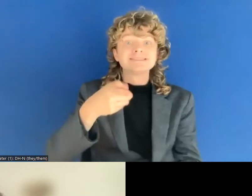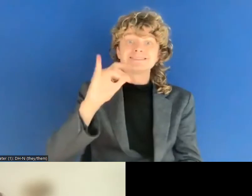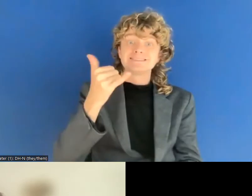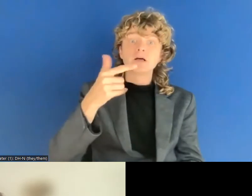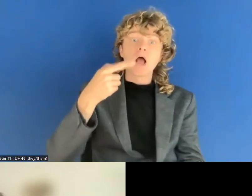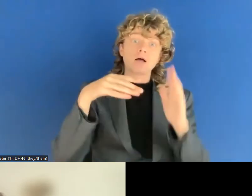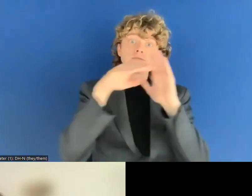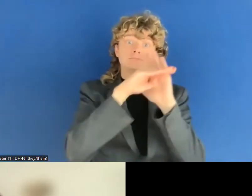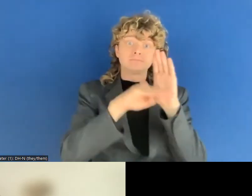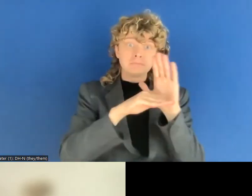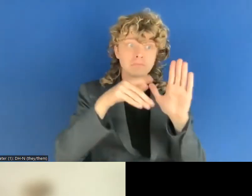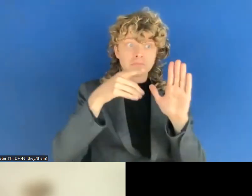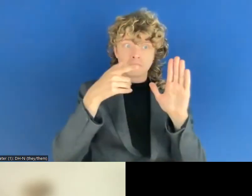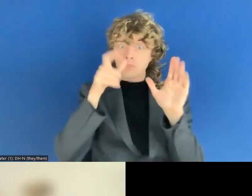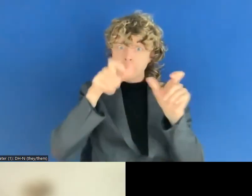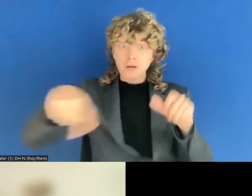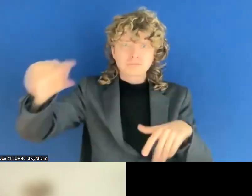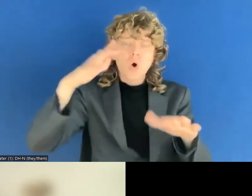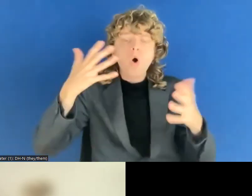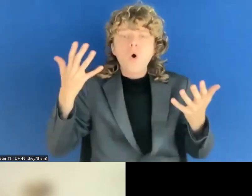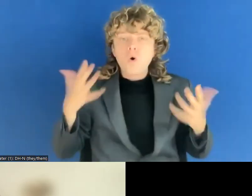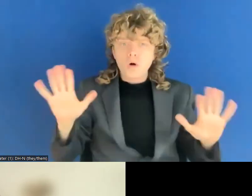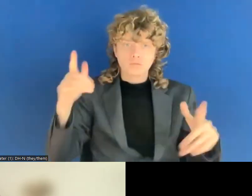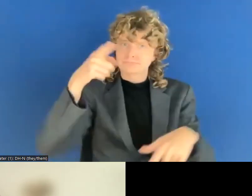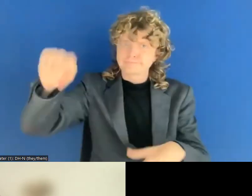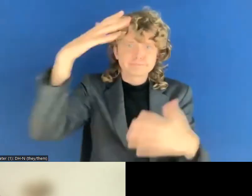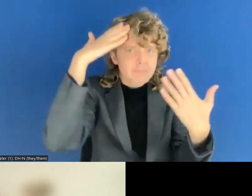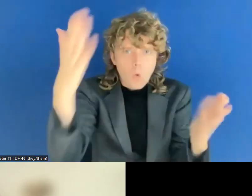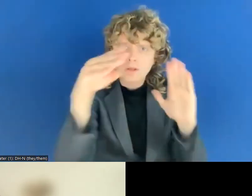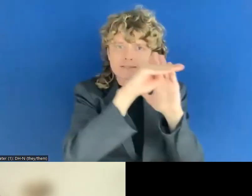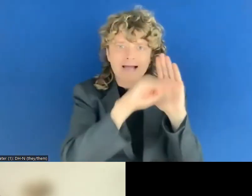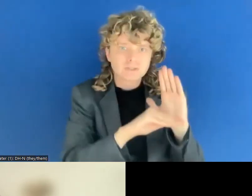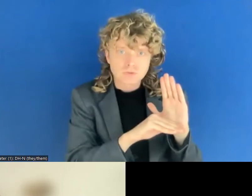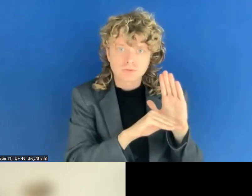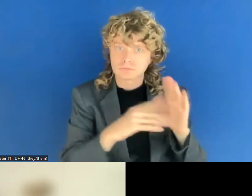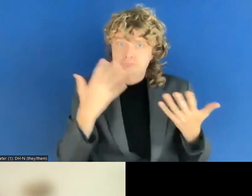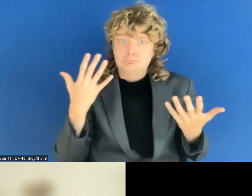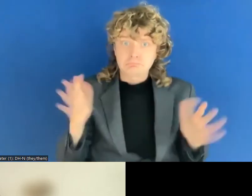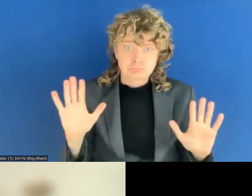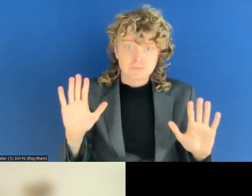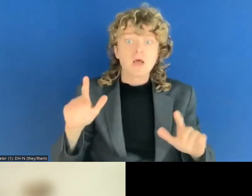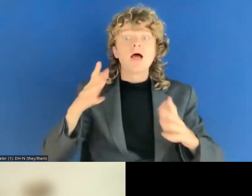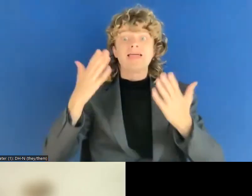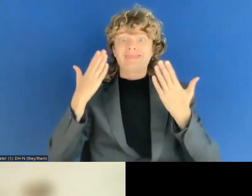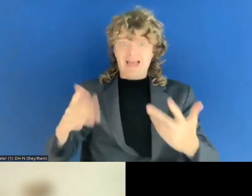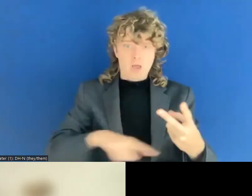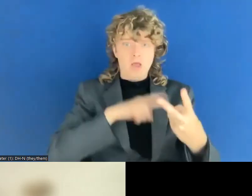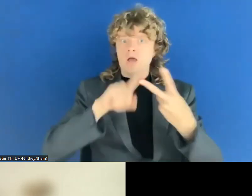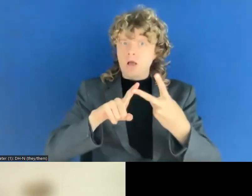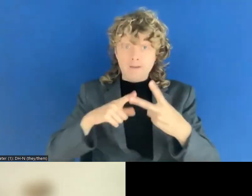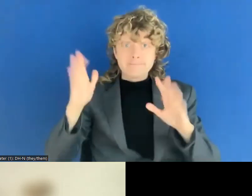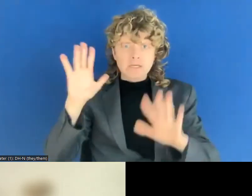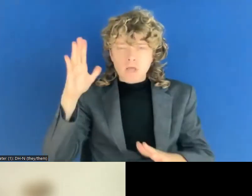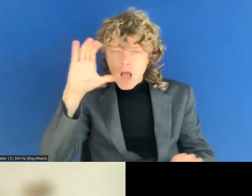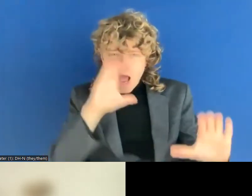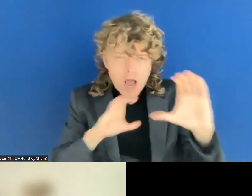topic, it's really hard to know where to start and where to find all things and so on. So, but I agree with you. There are many also free of charge tools and support